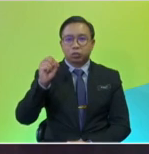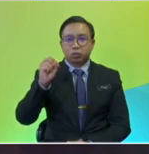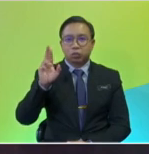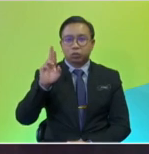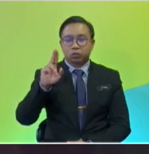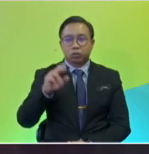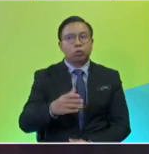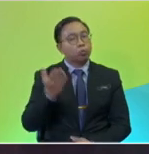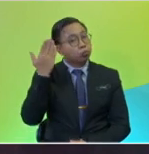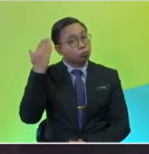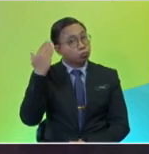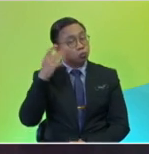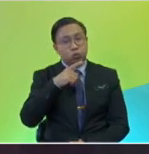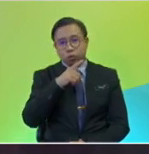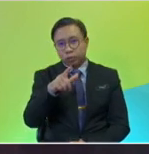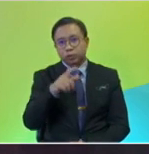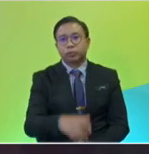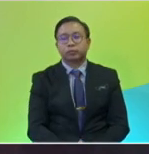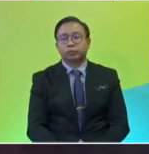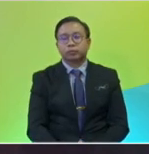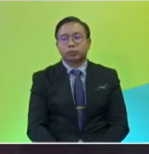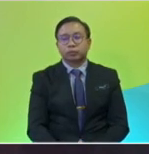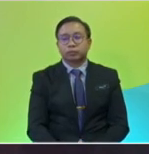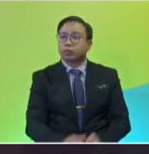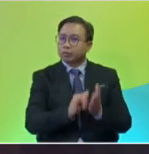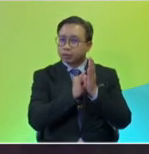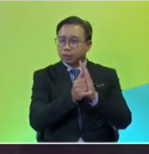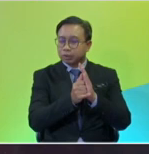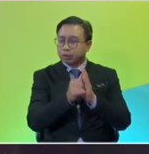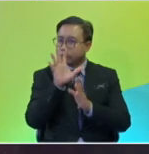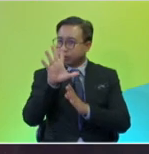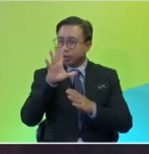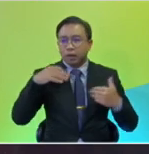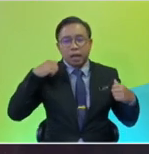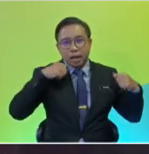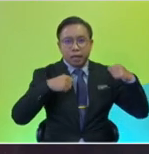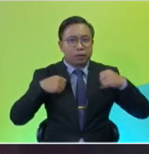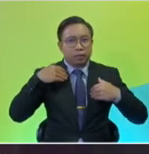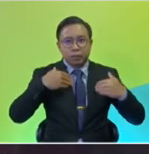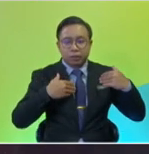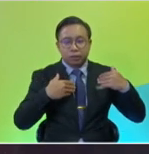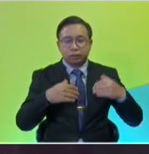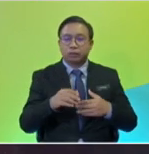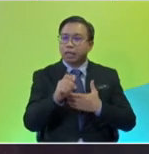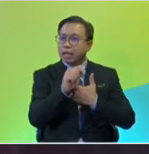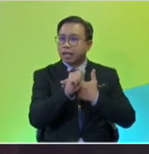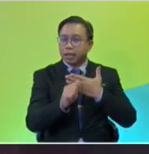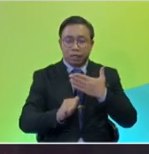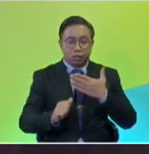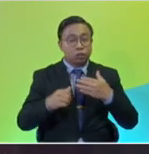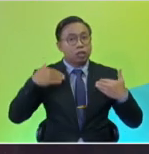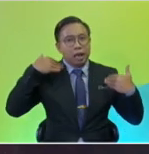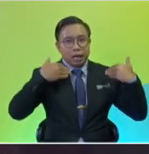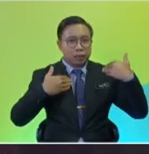are no longer around, right? So these 5 animals are among those endangered